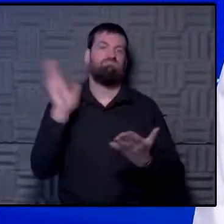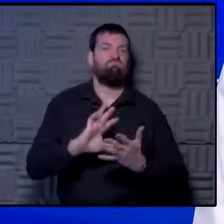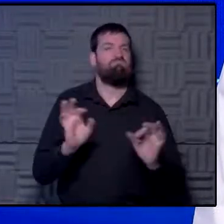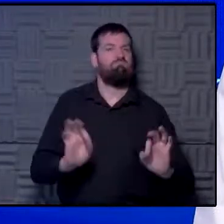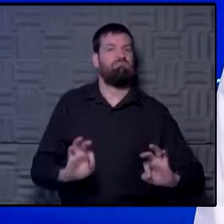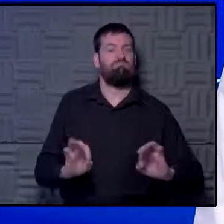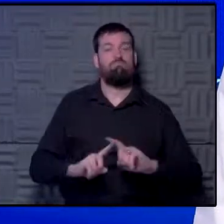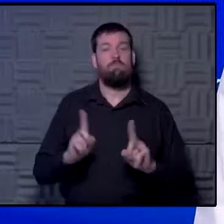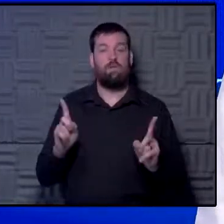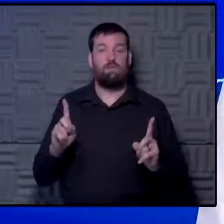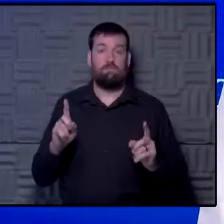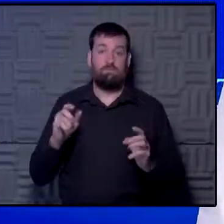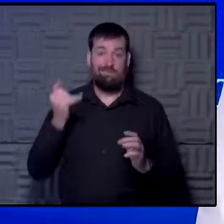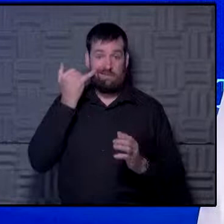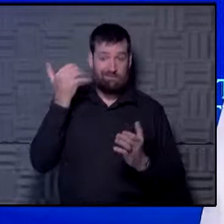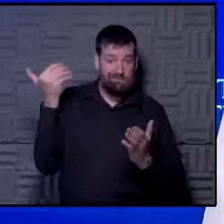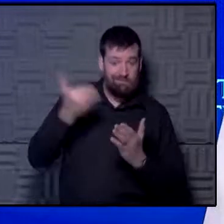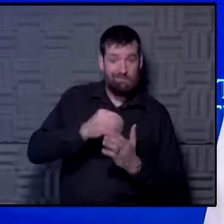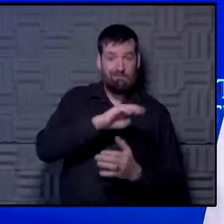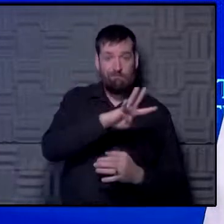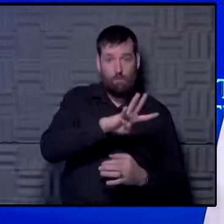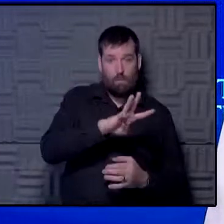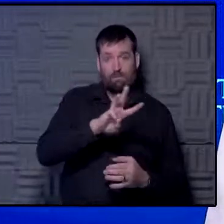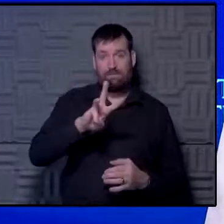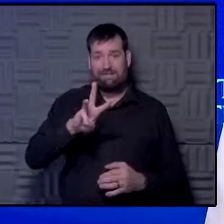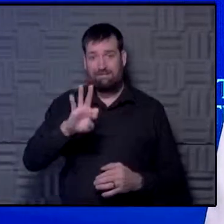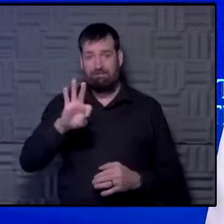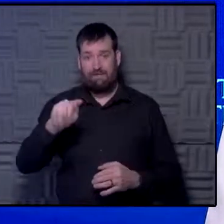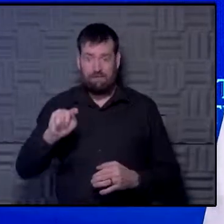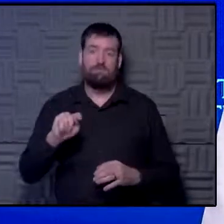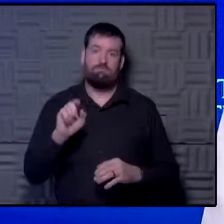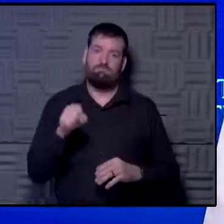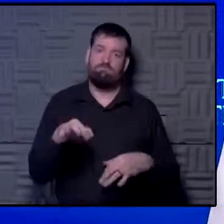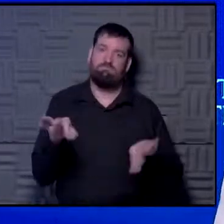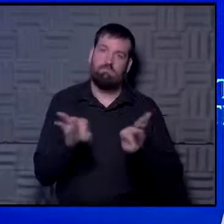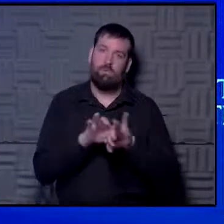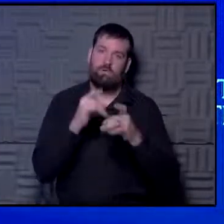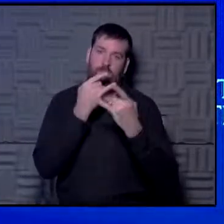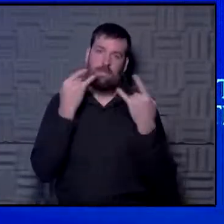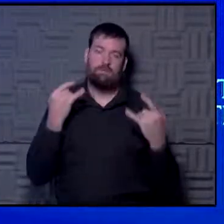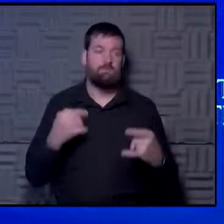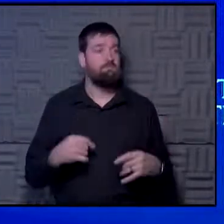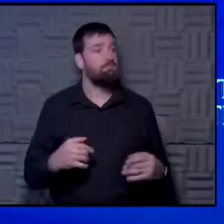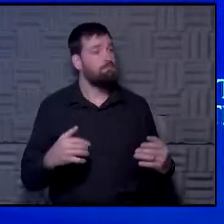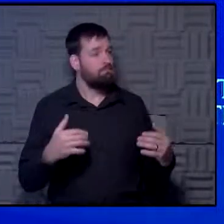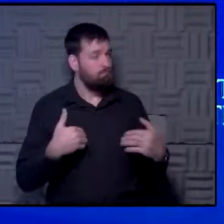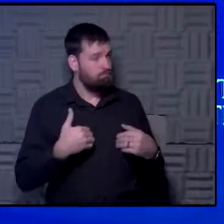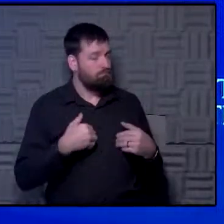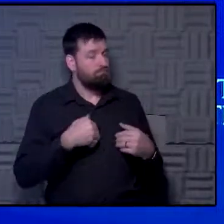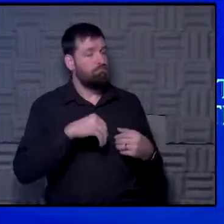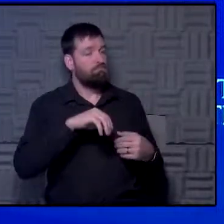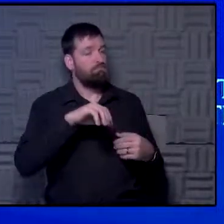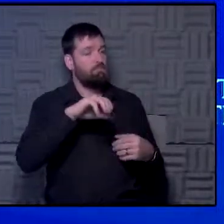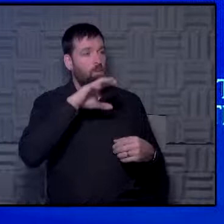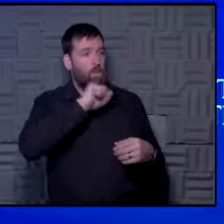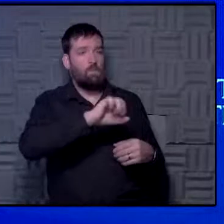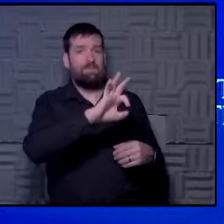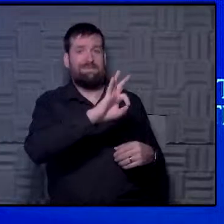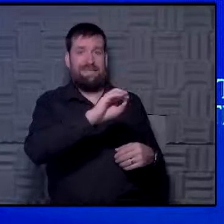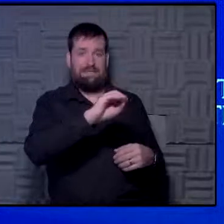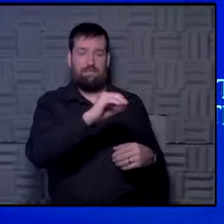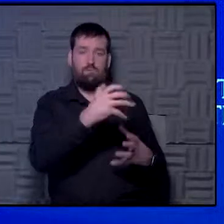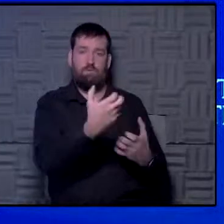but certainly if you're in that 4 to 6 feet apart, man, wear the mask. All right, we want to have our 90-year-old family member join